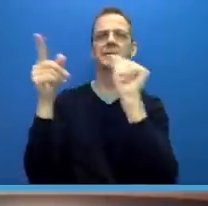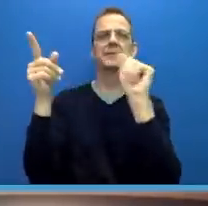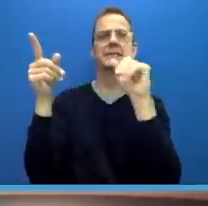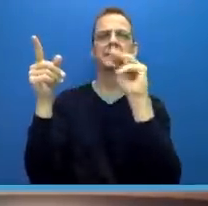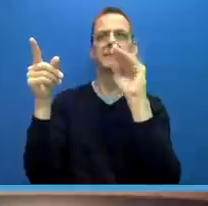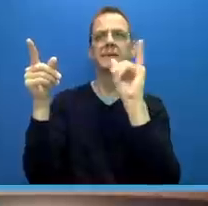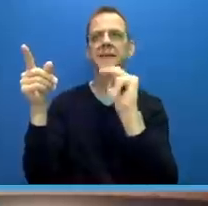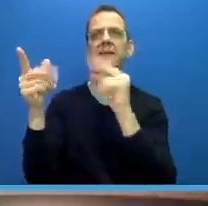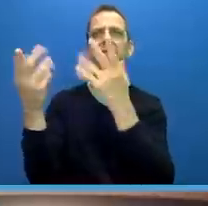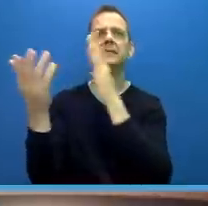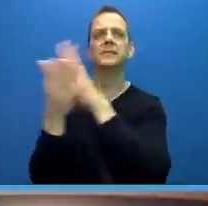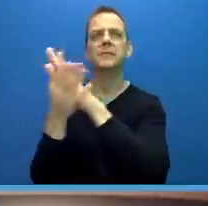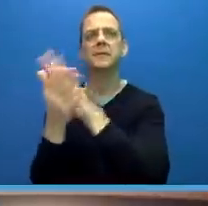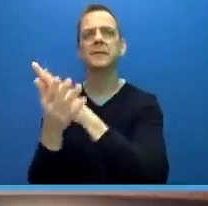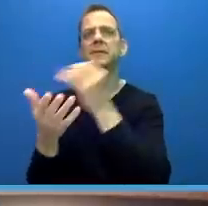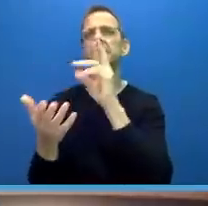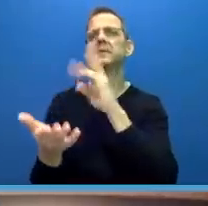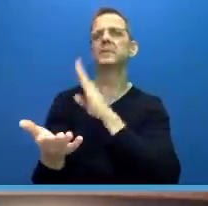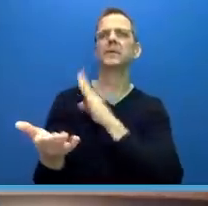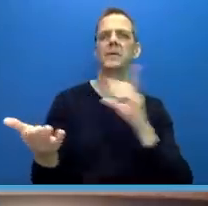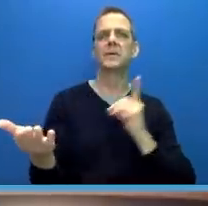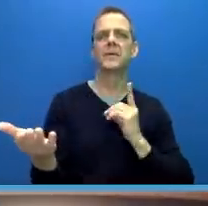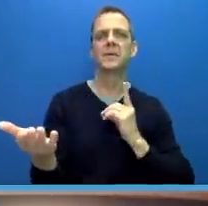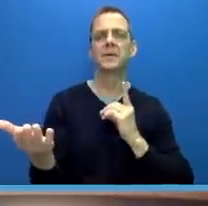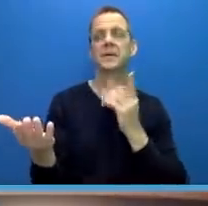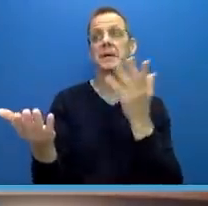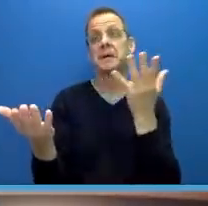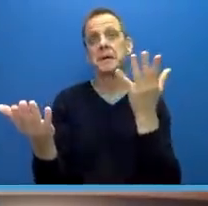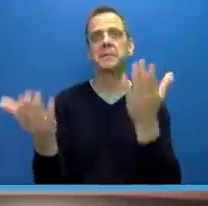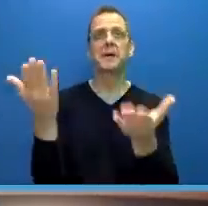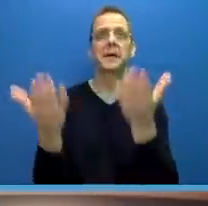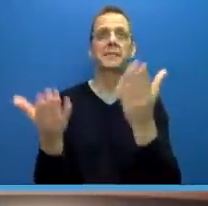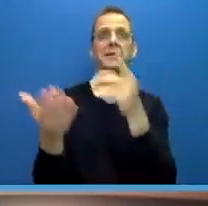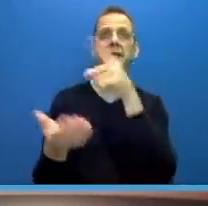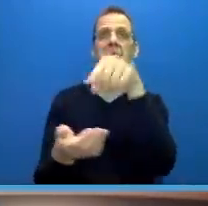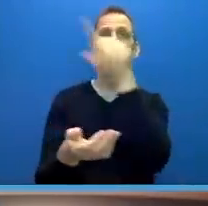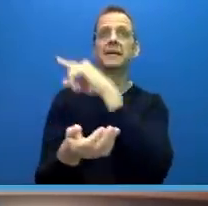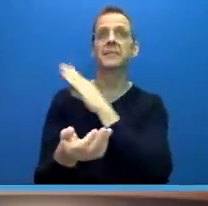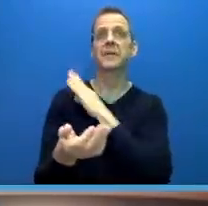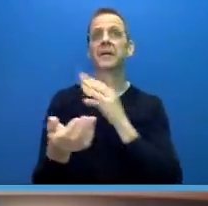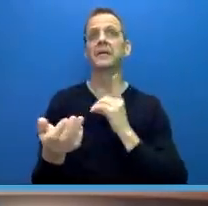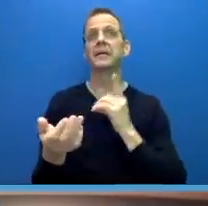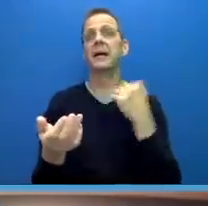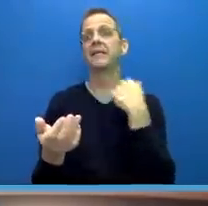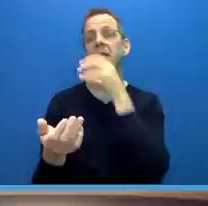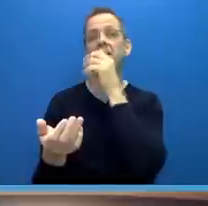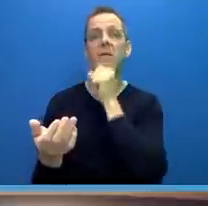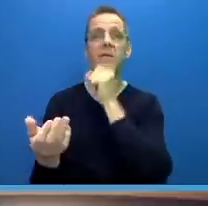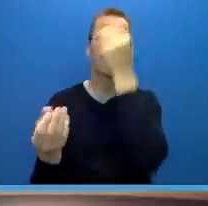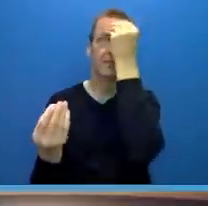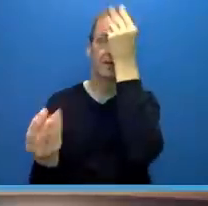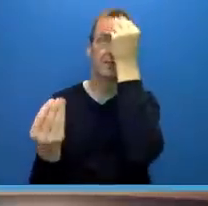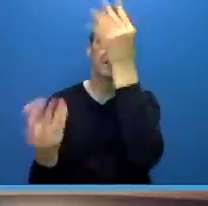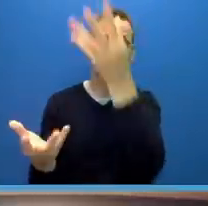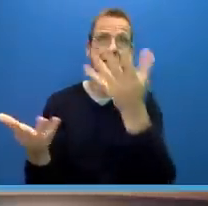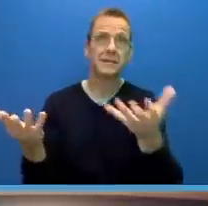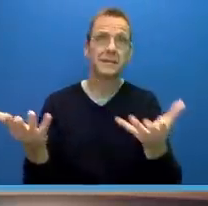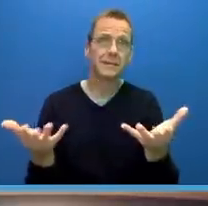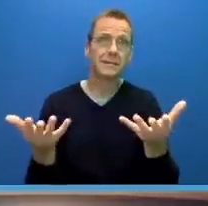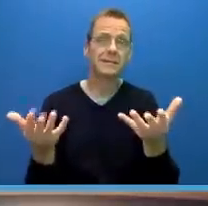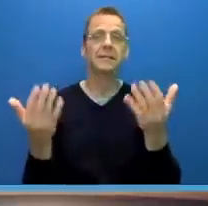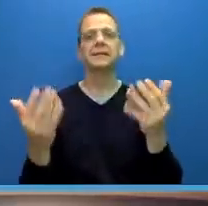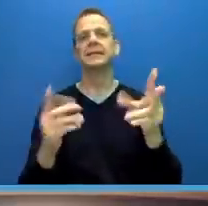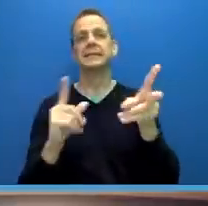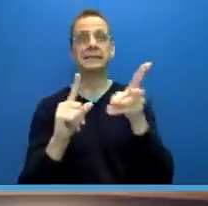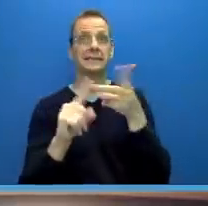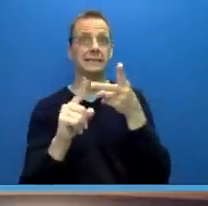even know in administration, is outdated. The other thing I would bring up is that this is really an equity issue, which is